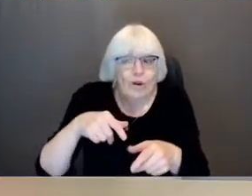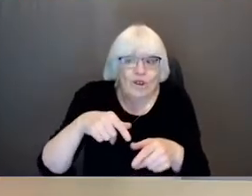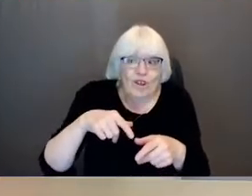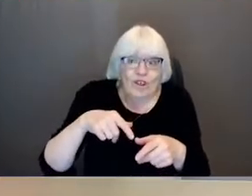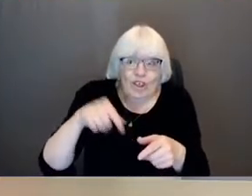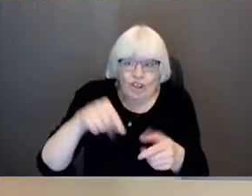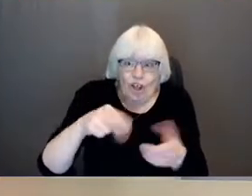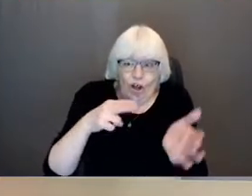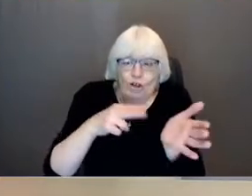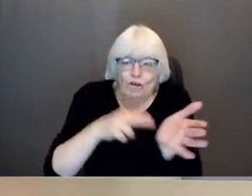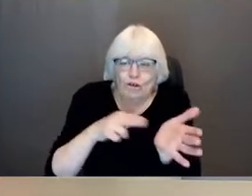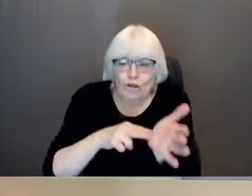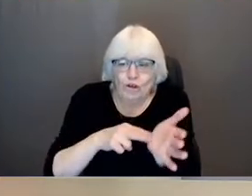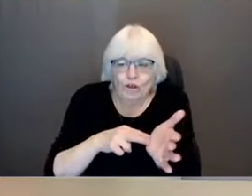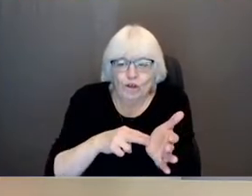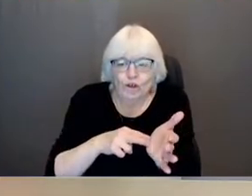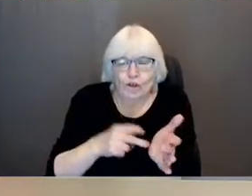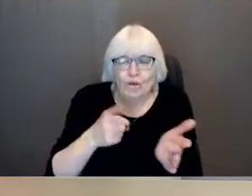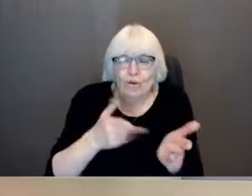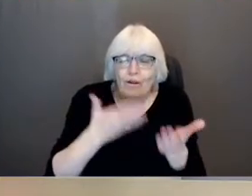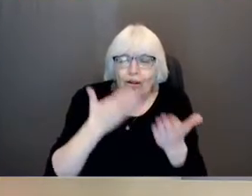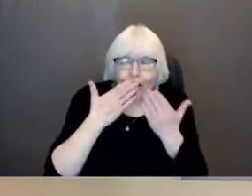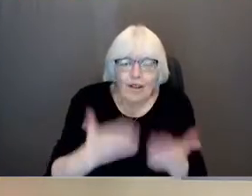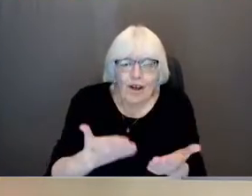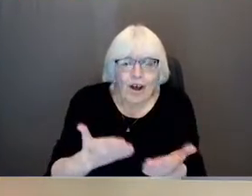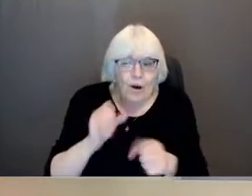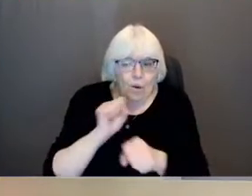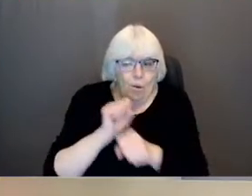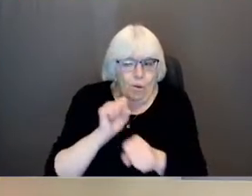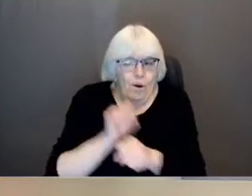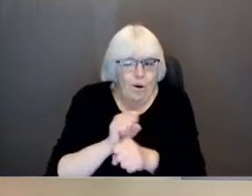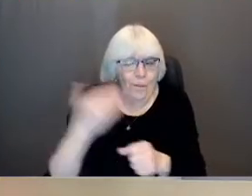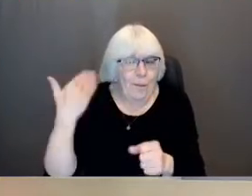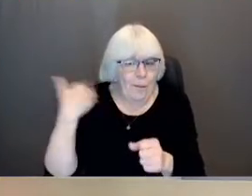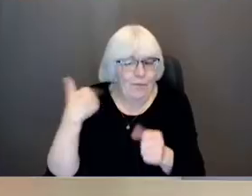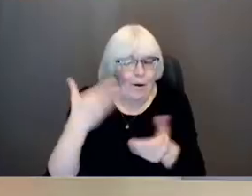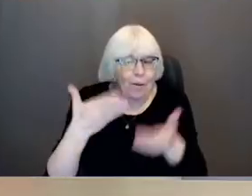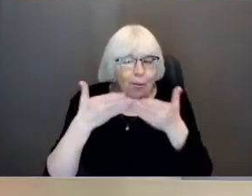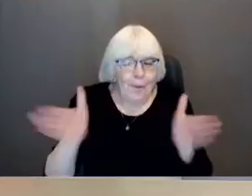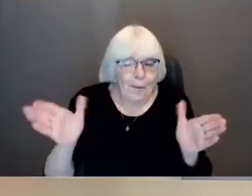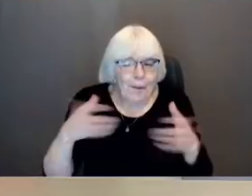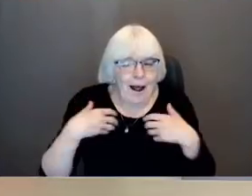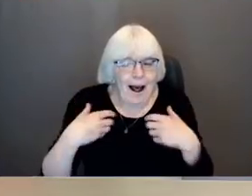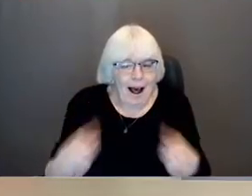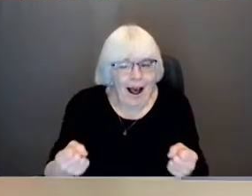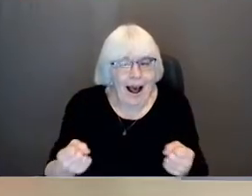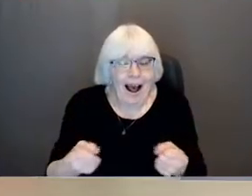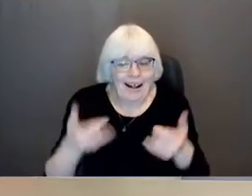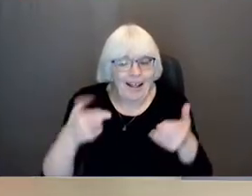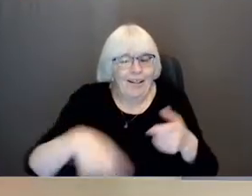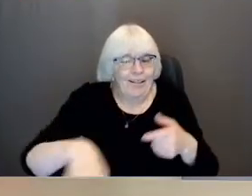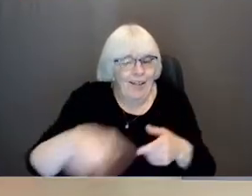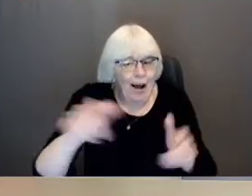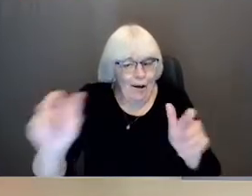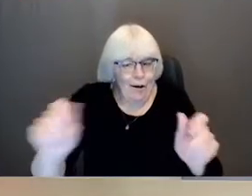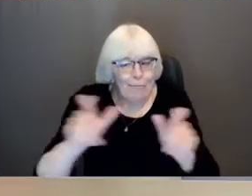Okay, lovely, thank you. And for my last question, just about the additional individual who's hospitalized, is that somebody new, or